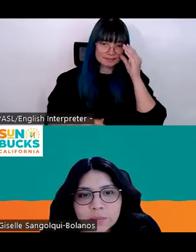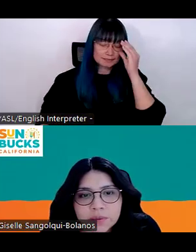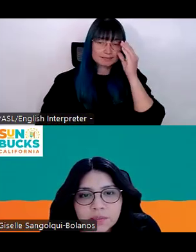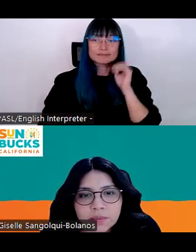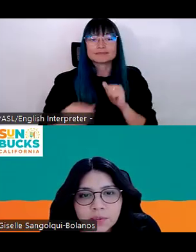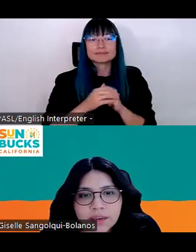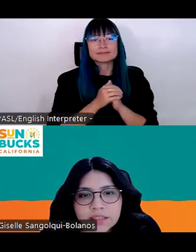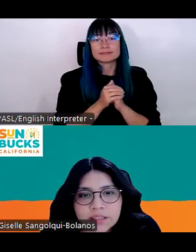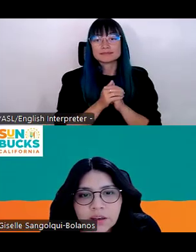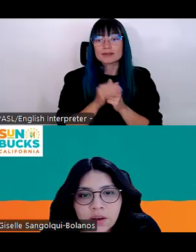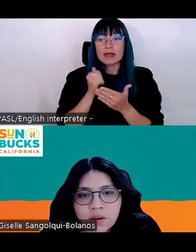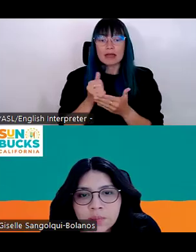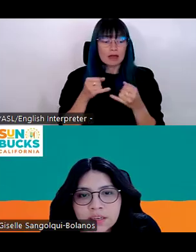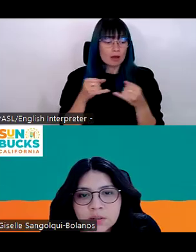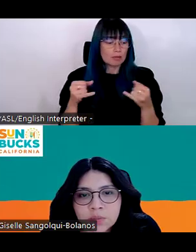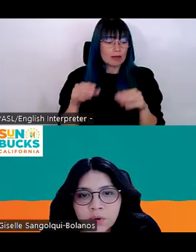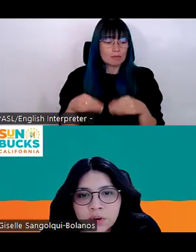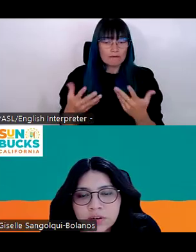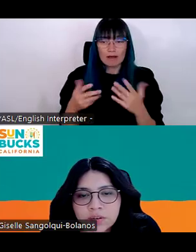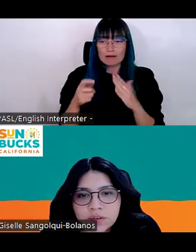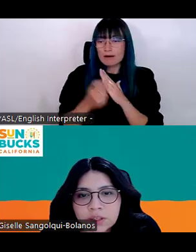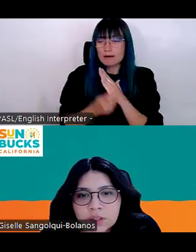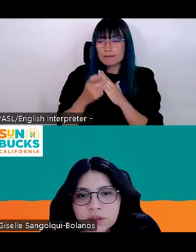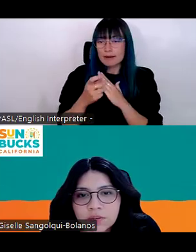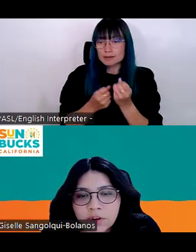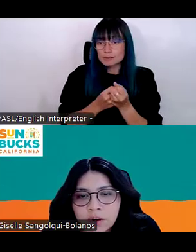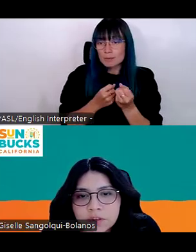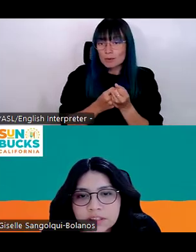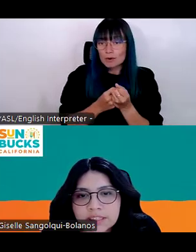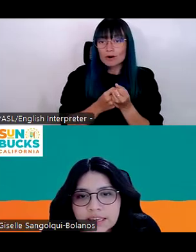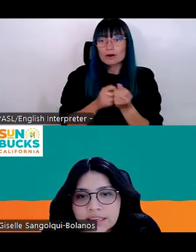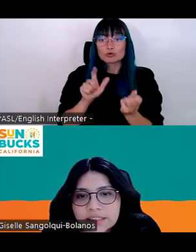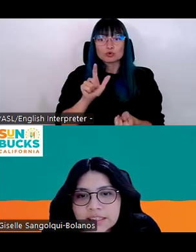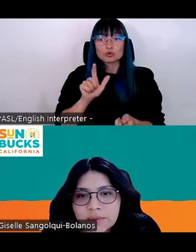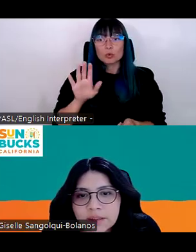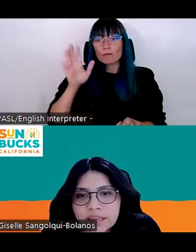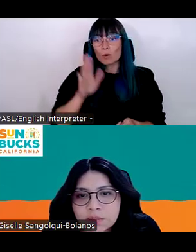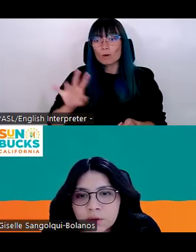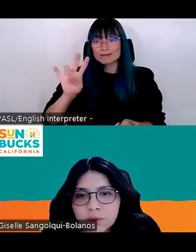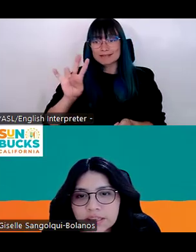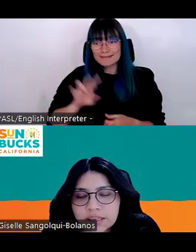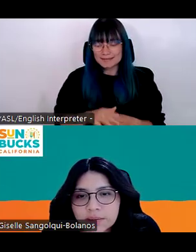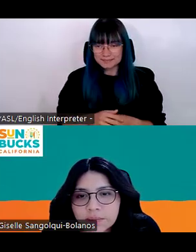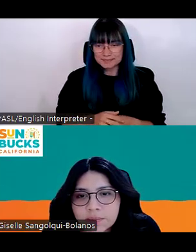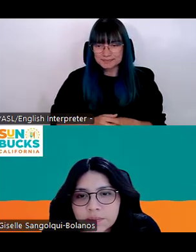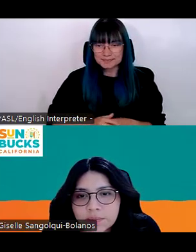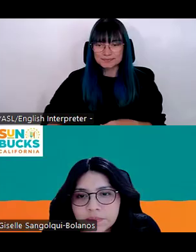The helpline provides automated support 24 hours a day, 7 days per week.